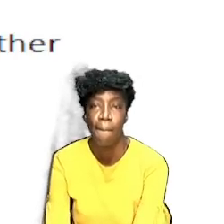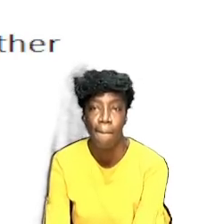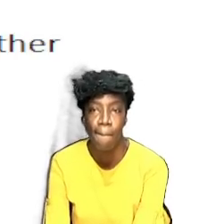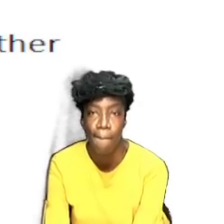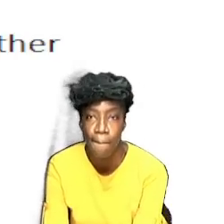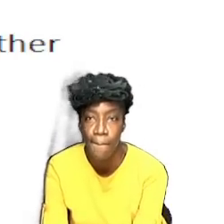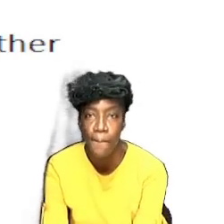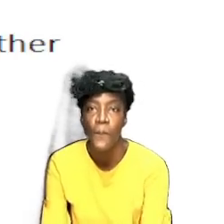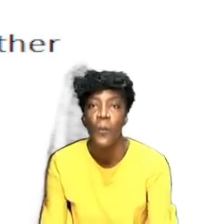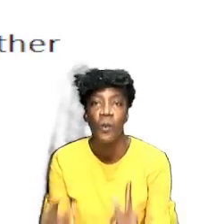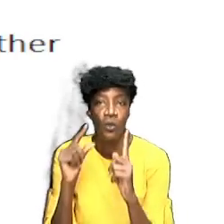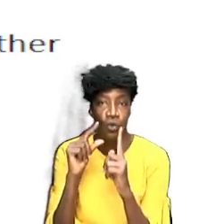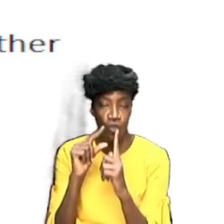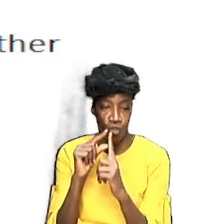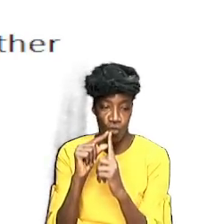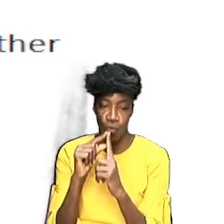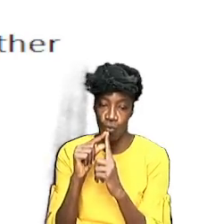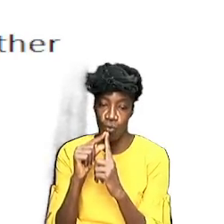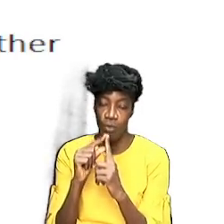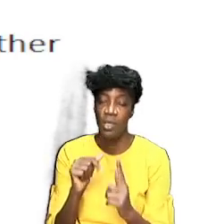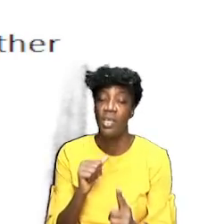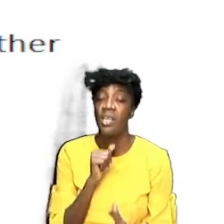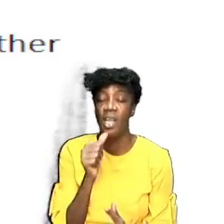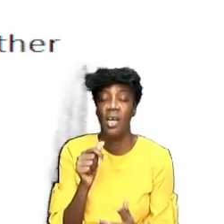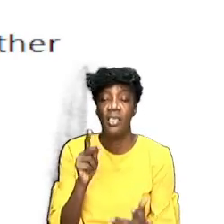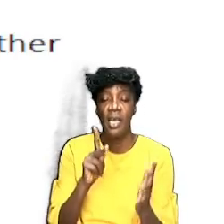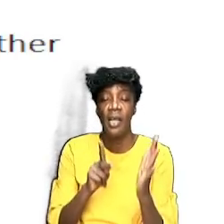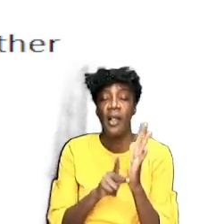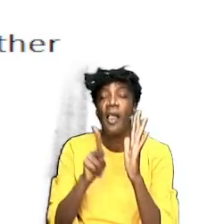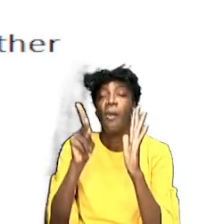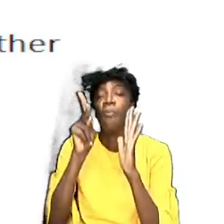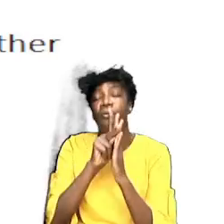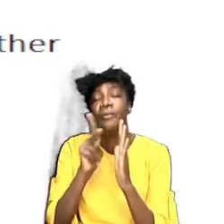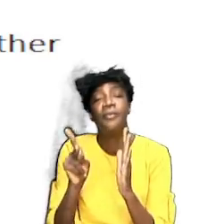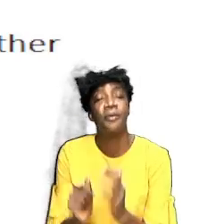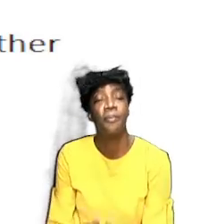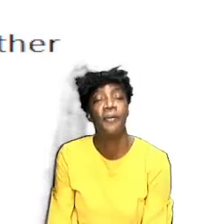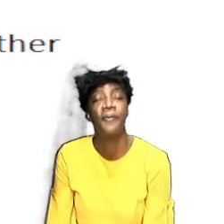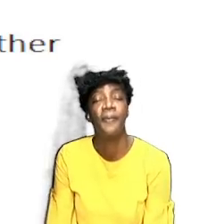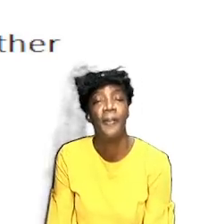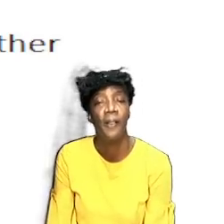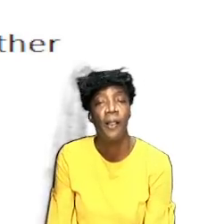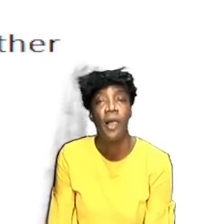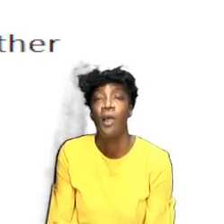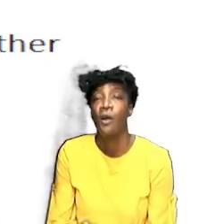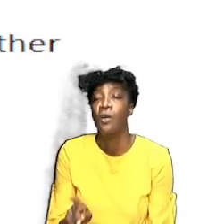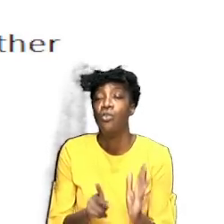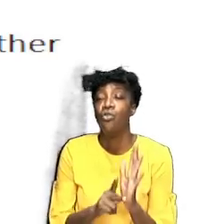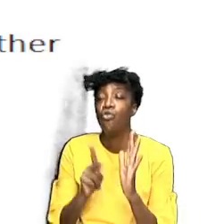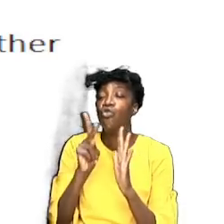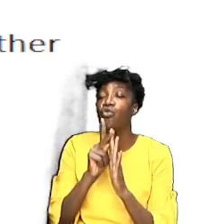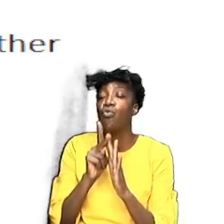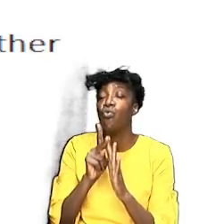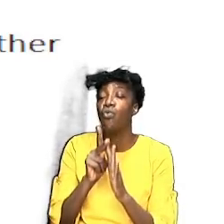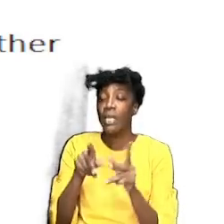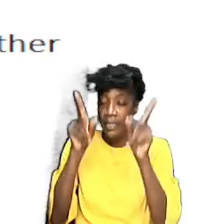Now, truth is not a principle, first of all. But truth is a